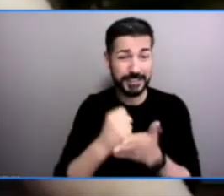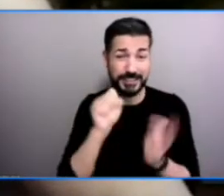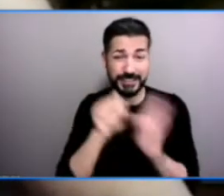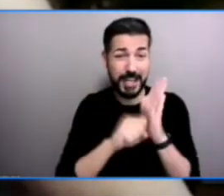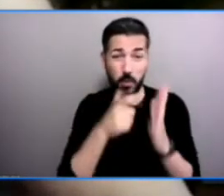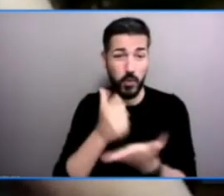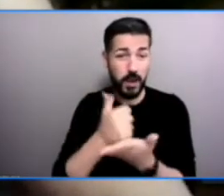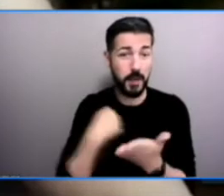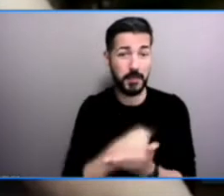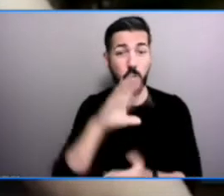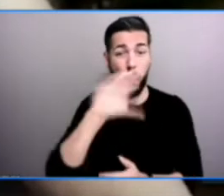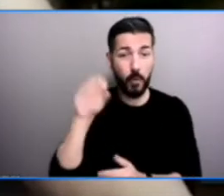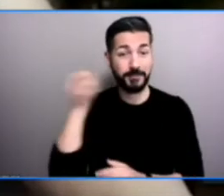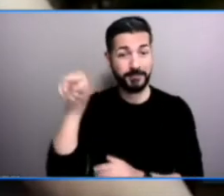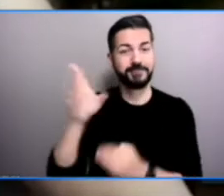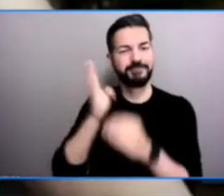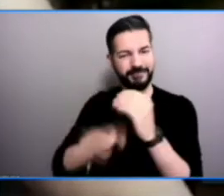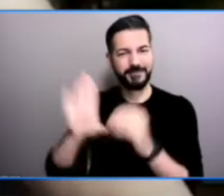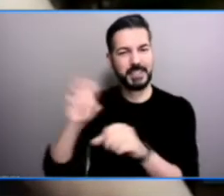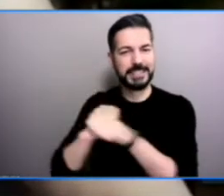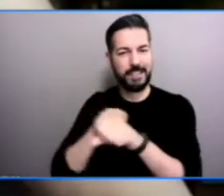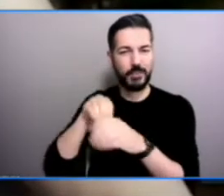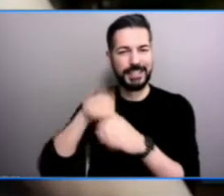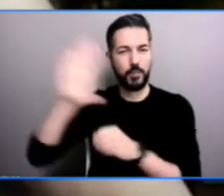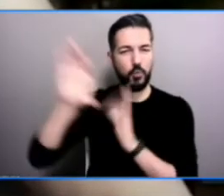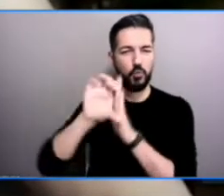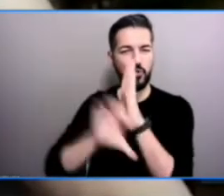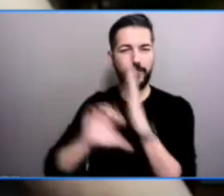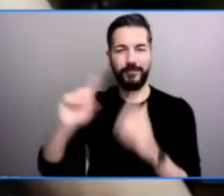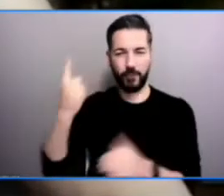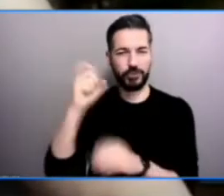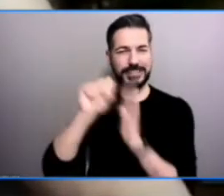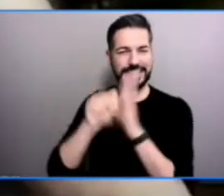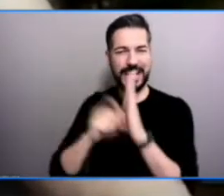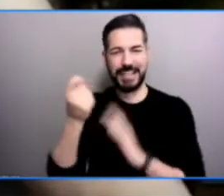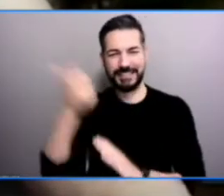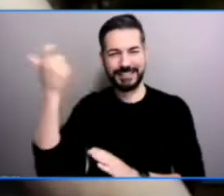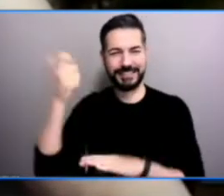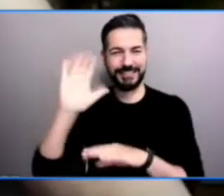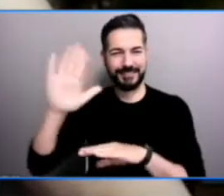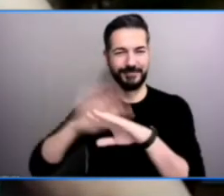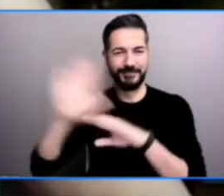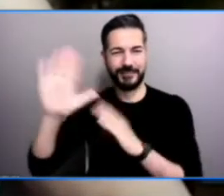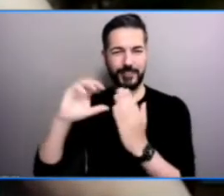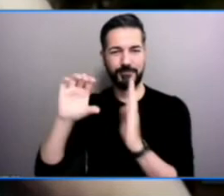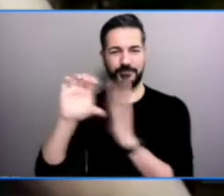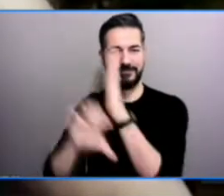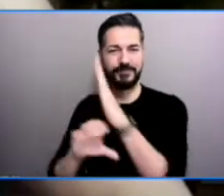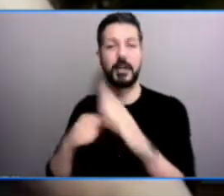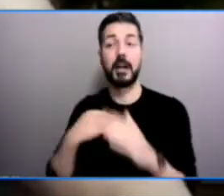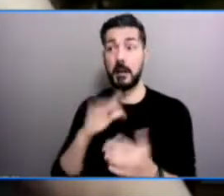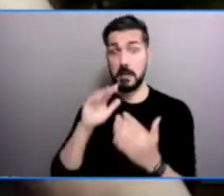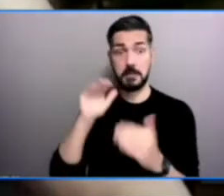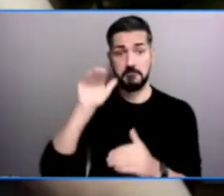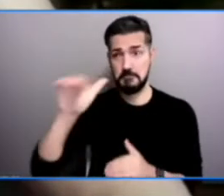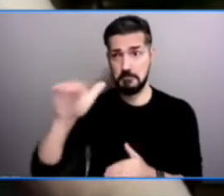all did the whole campaign without really a lot in the way of paid resources.